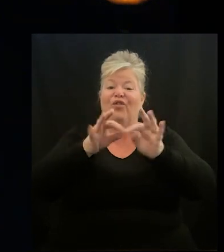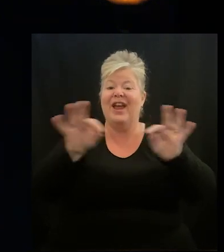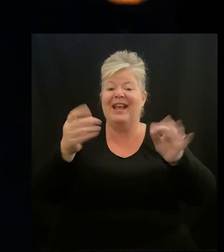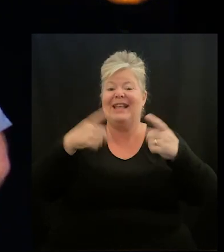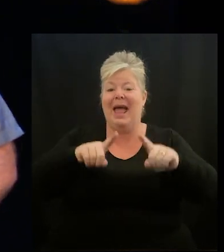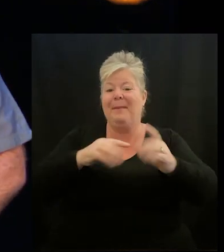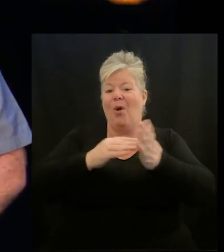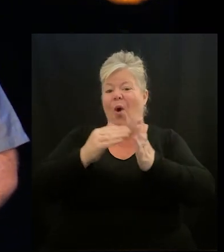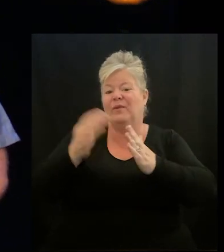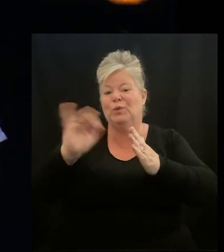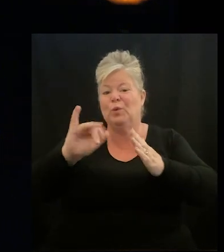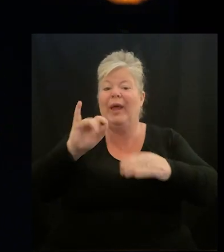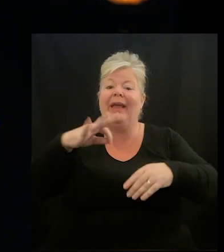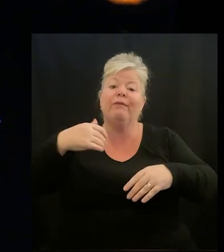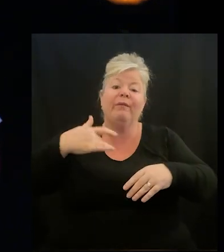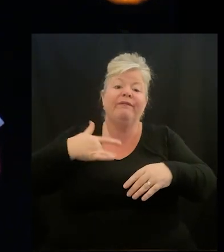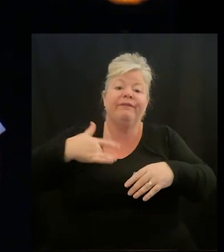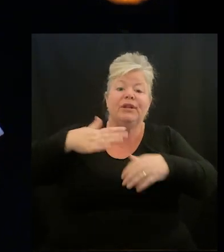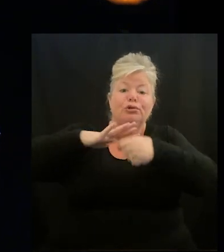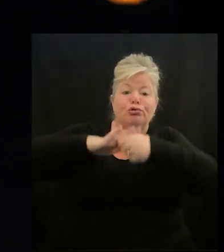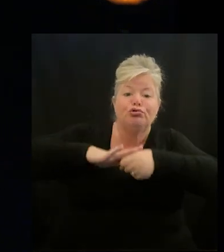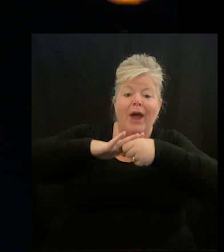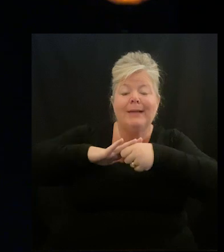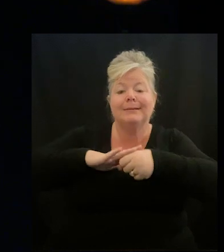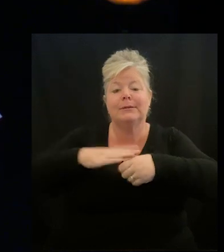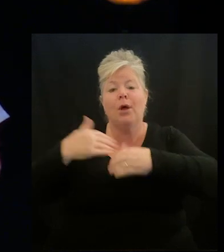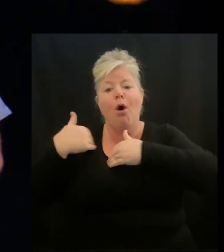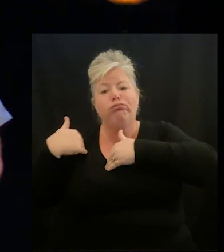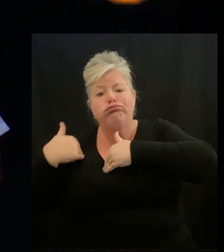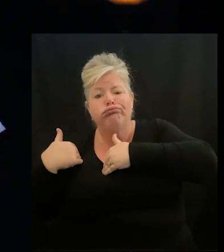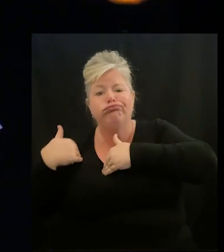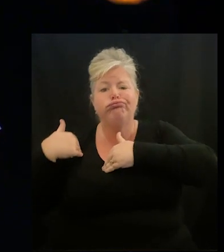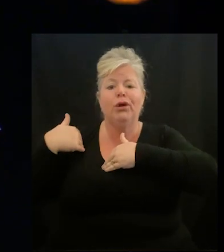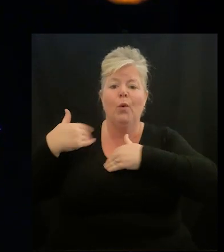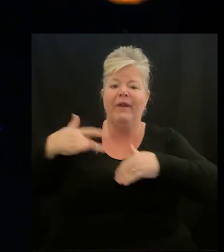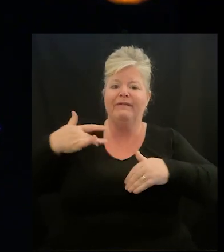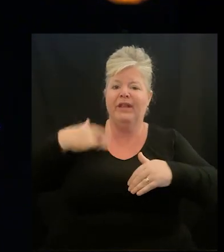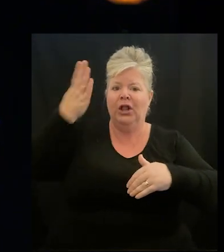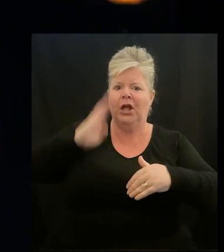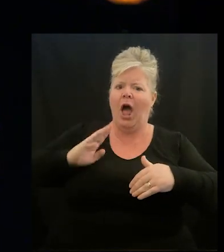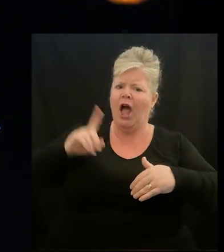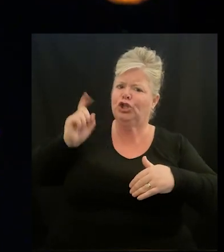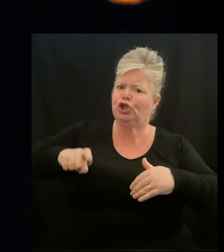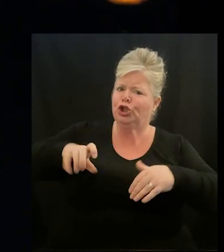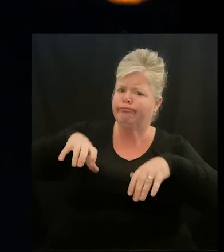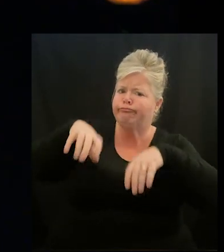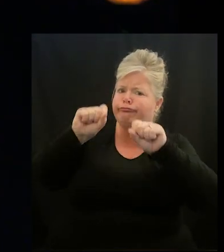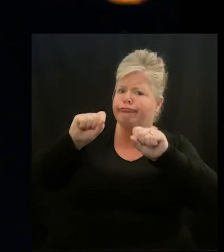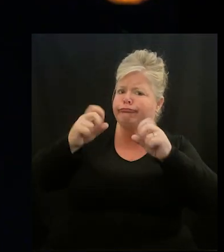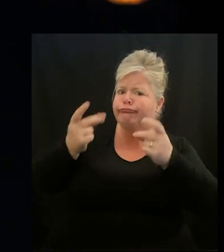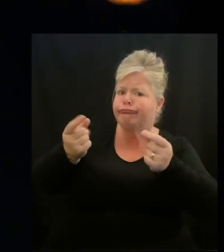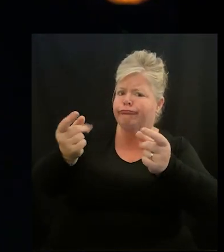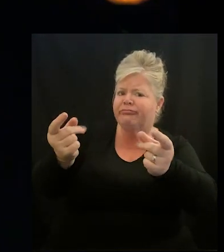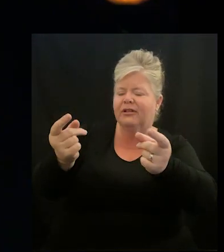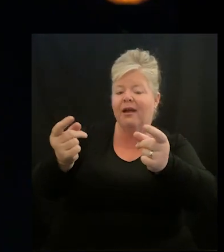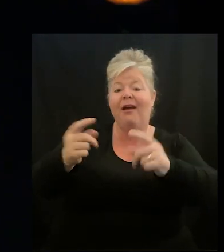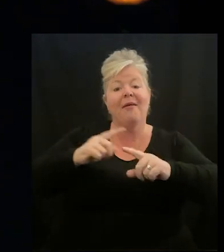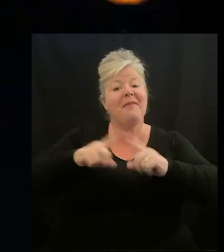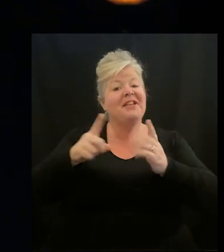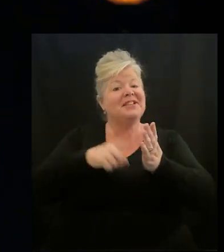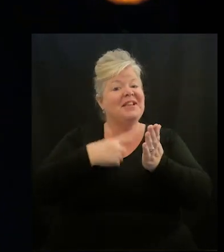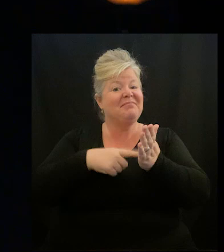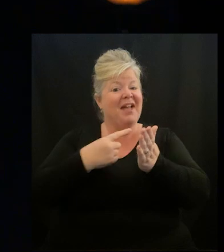only when we're under heavy stress and under a load and we feel like God exists to serve us, but it also arises when well-meaning